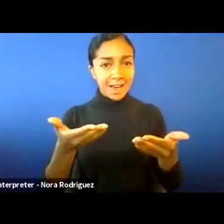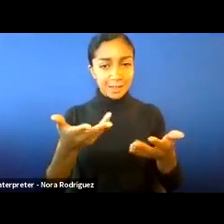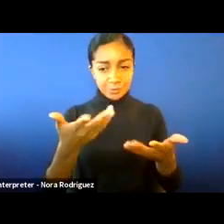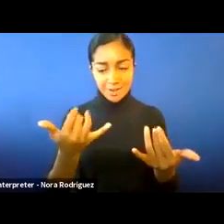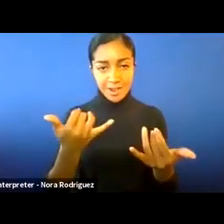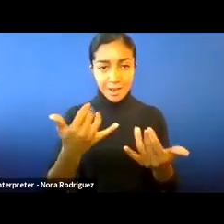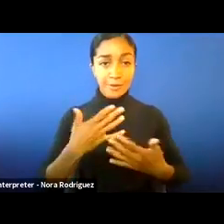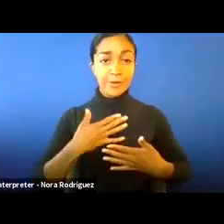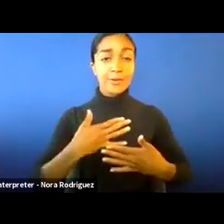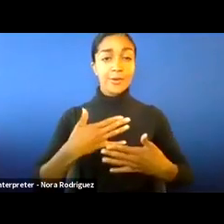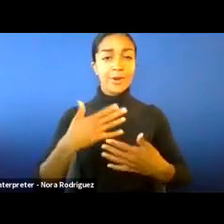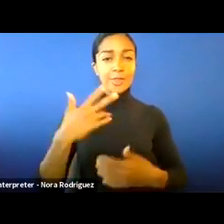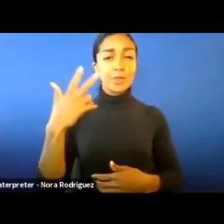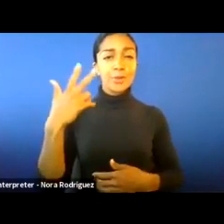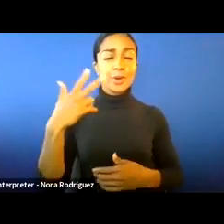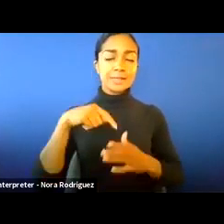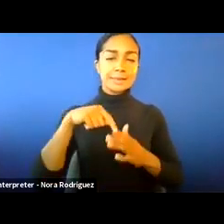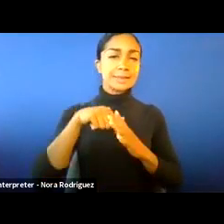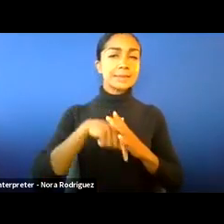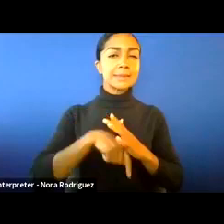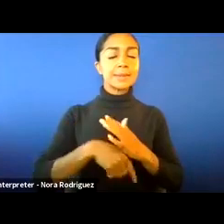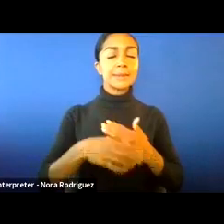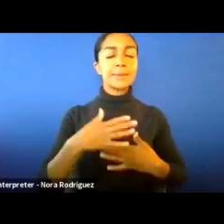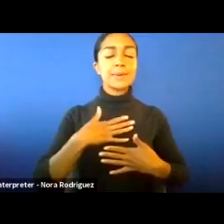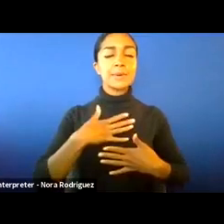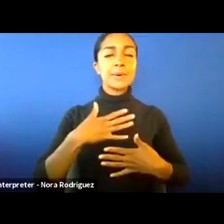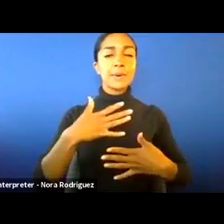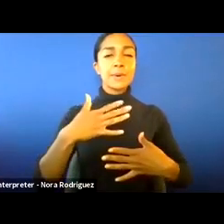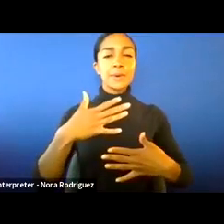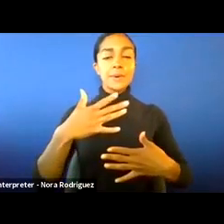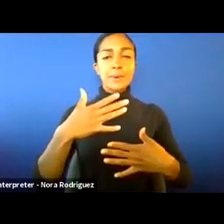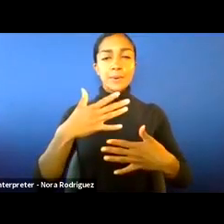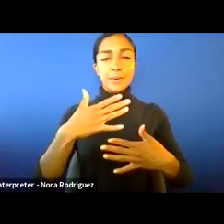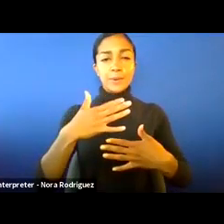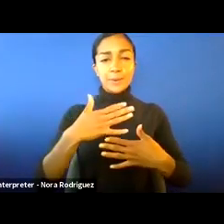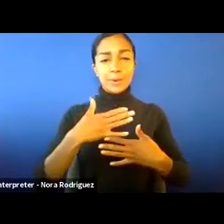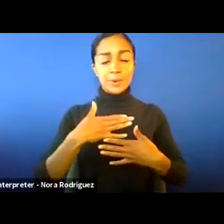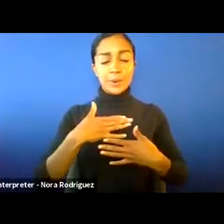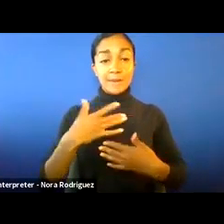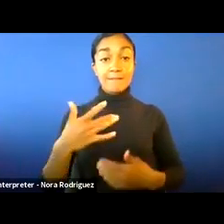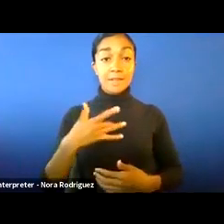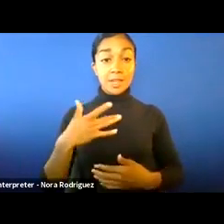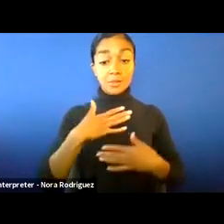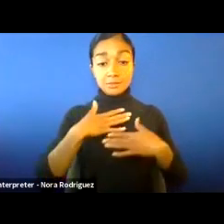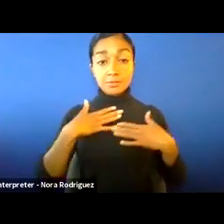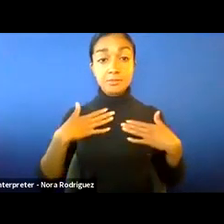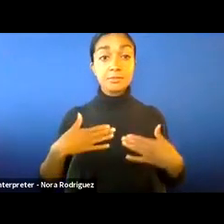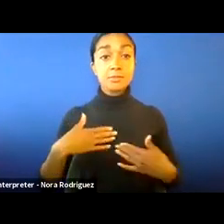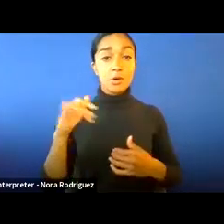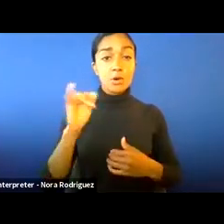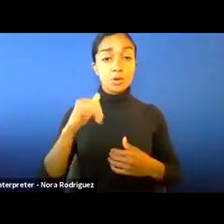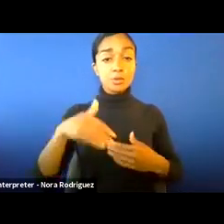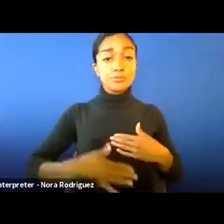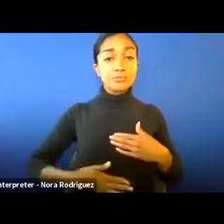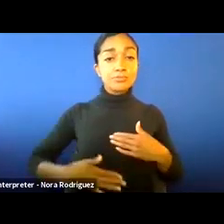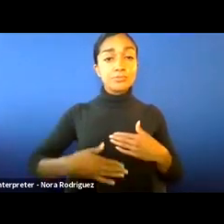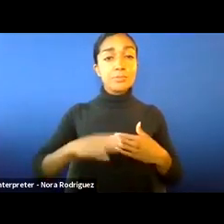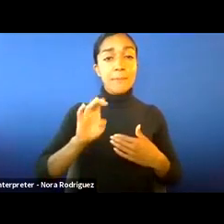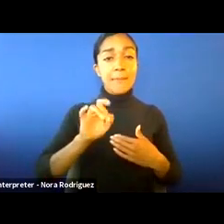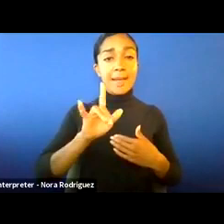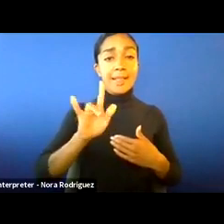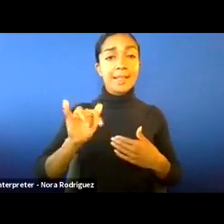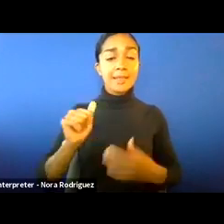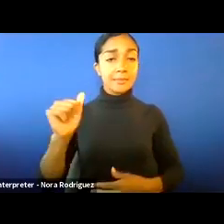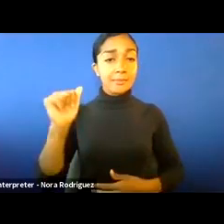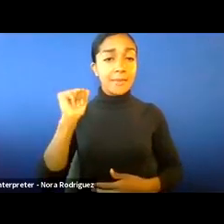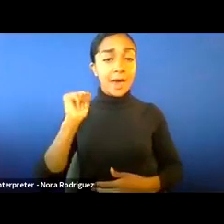with me, such that you fill not just your chest, but your belly and your back and all the